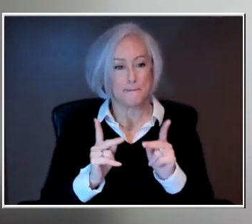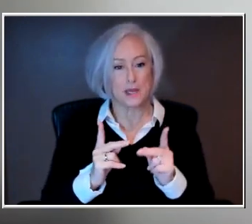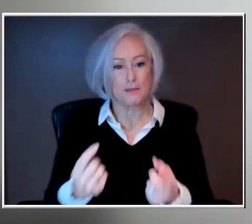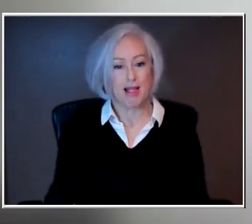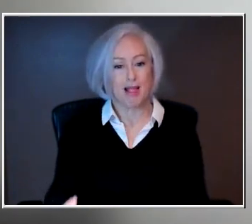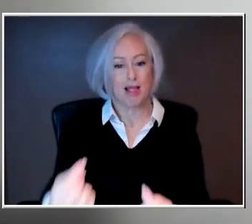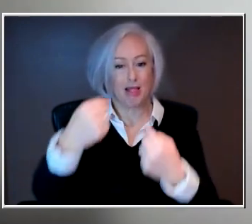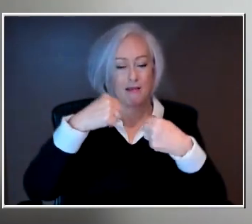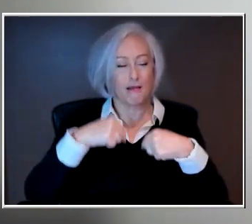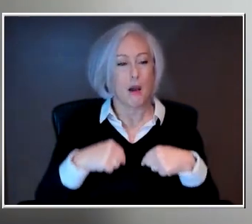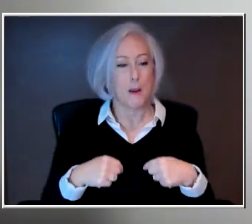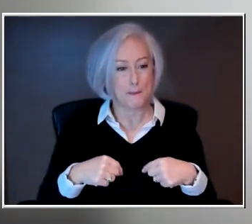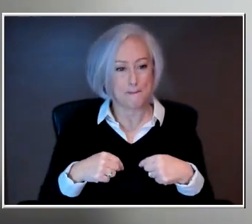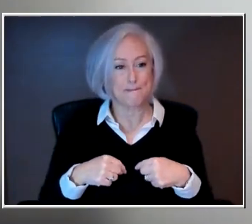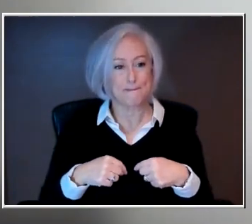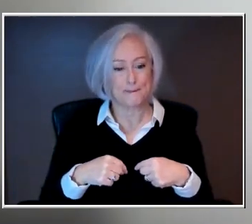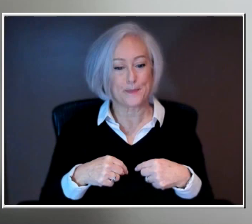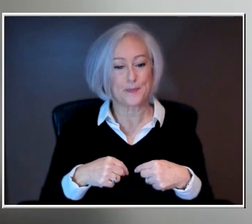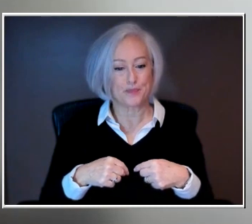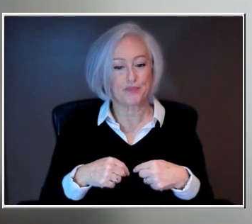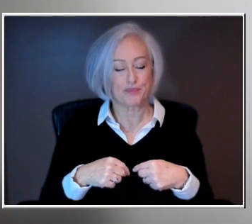were